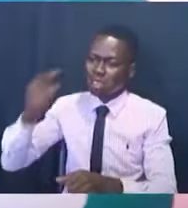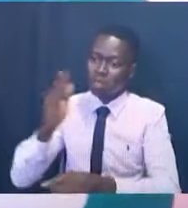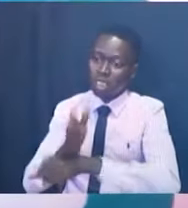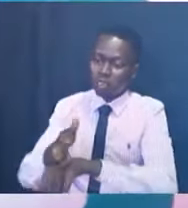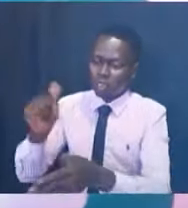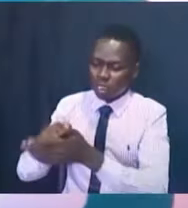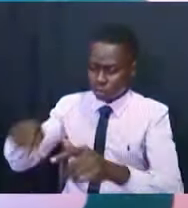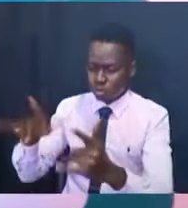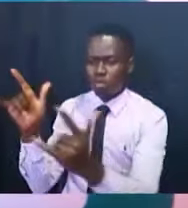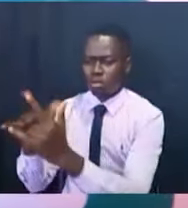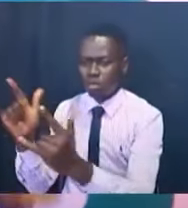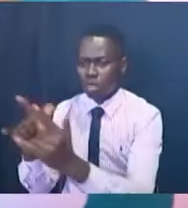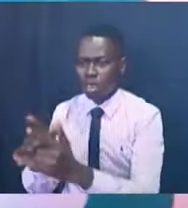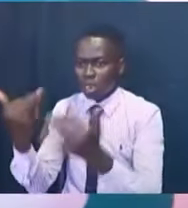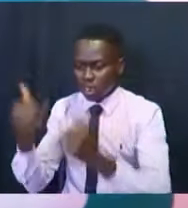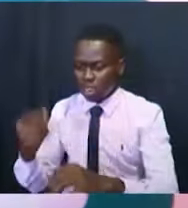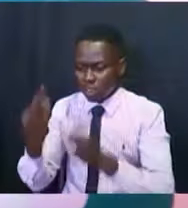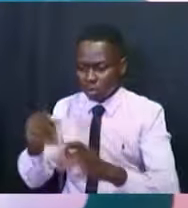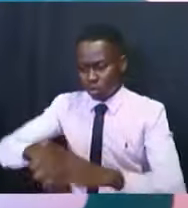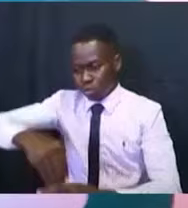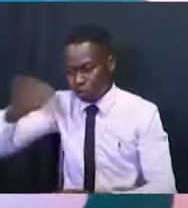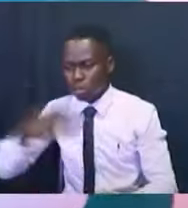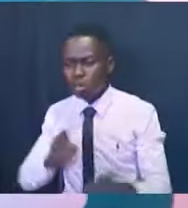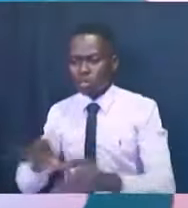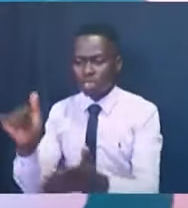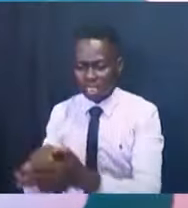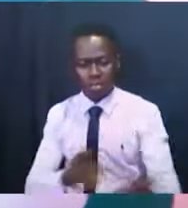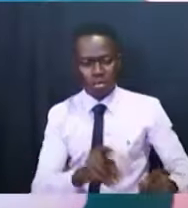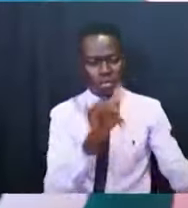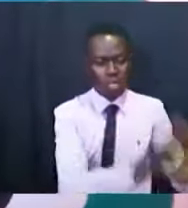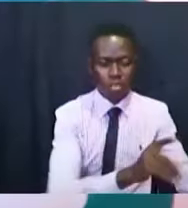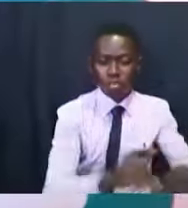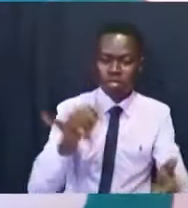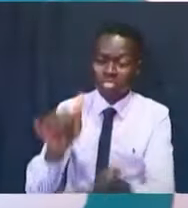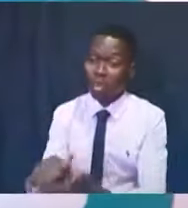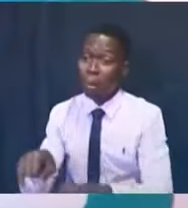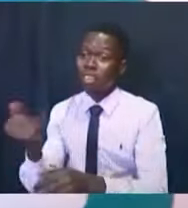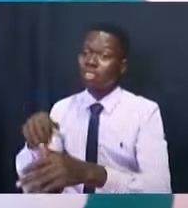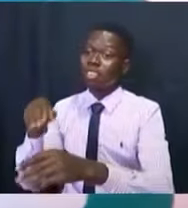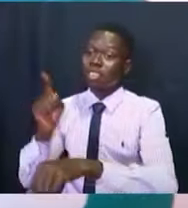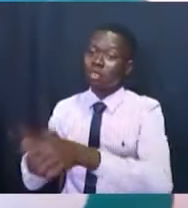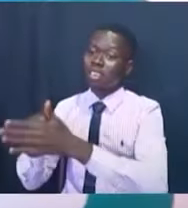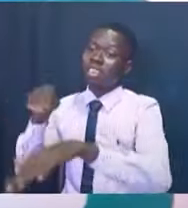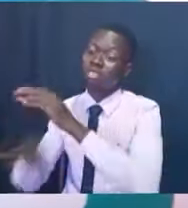this unleashing conference. Now, when I go, I'll do this, I'll do that, I'll do that. Now, when he lands in school,